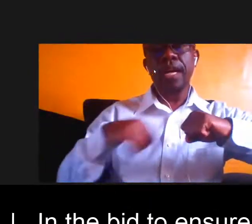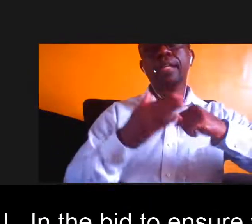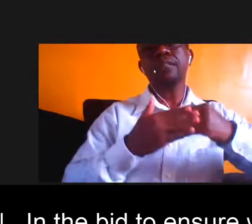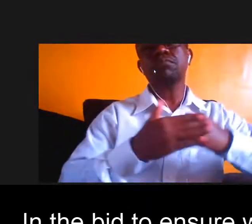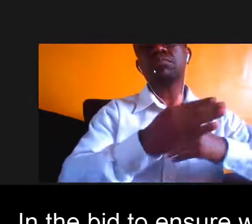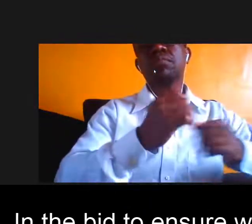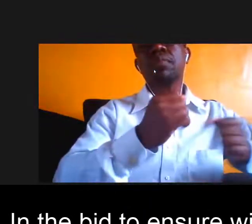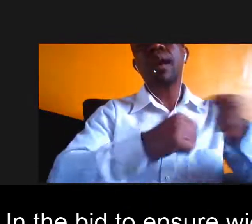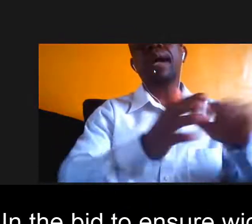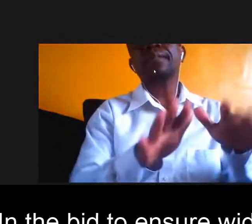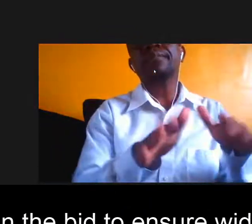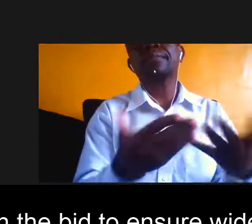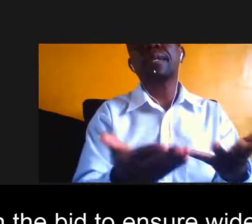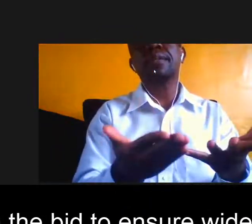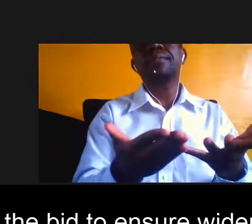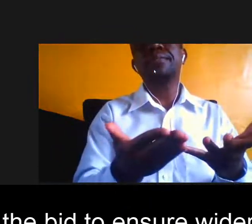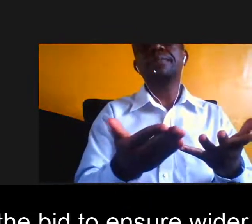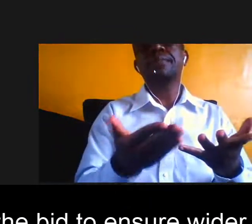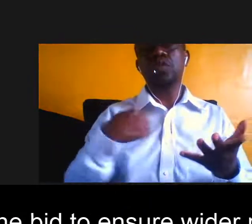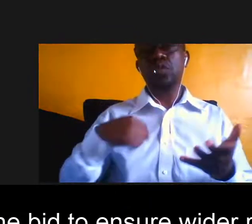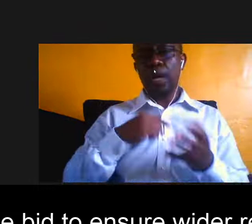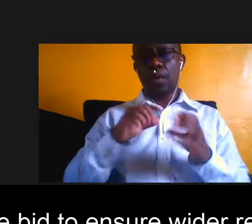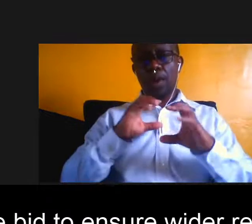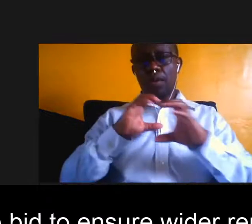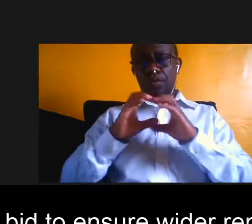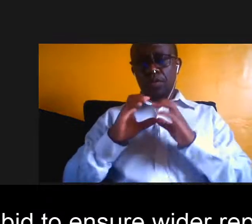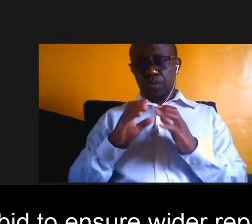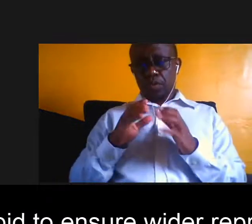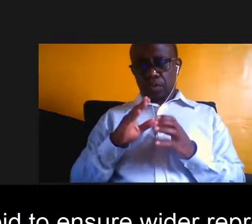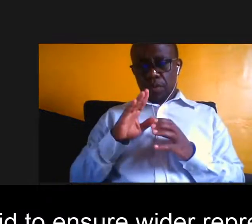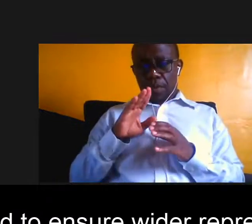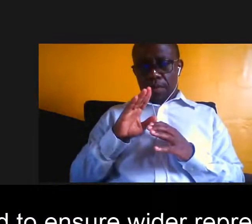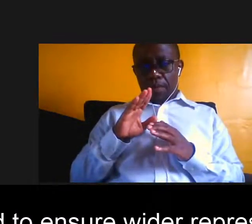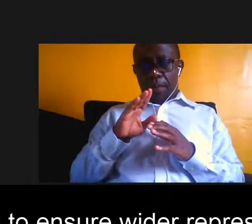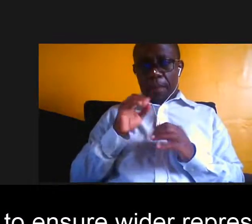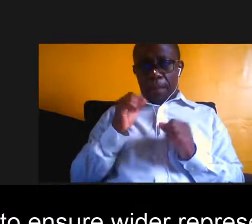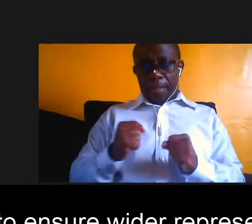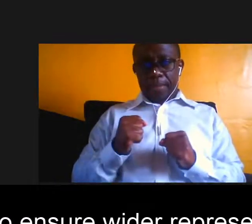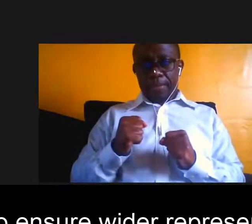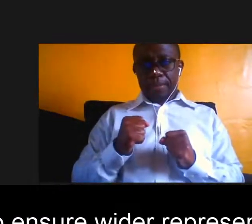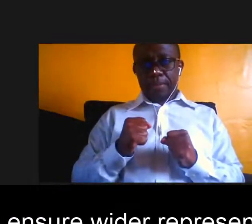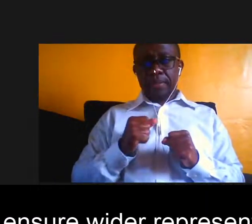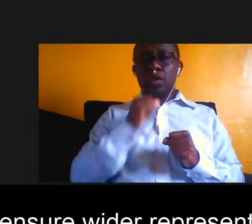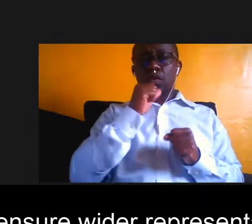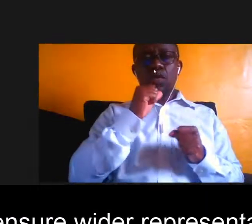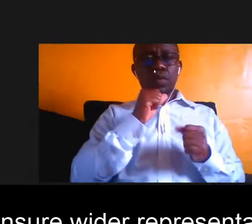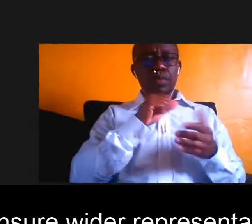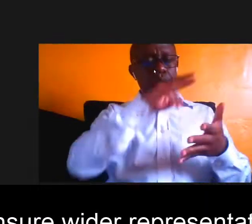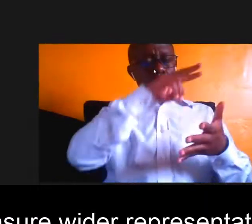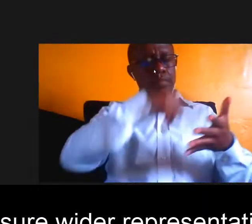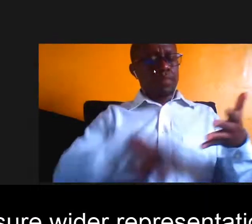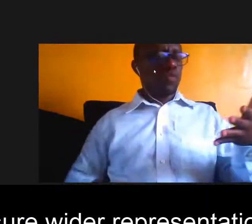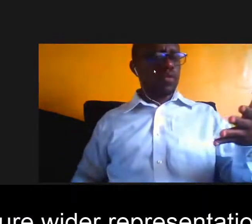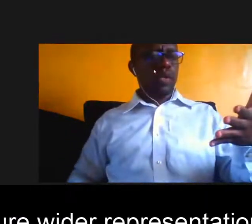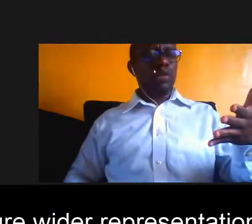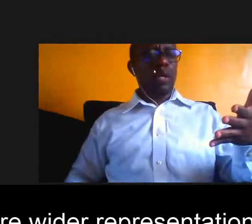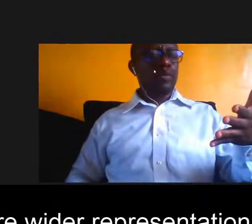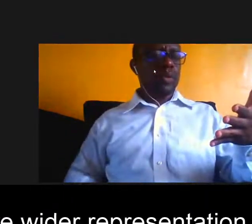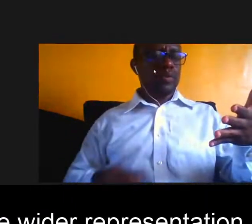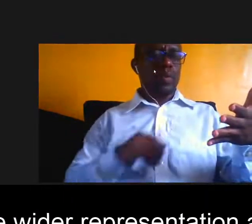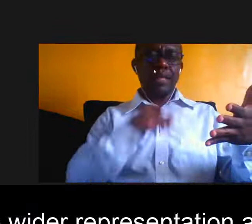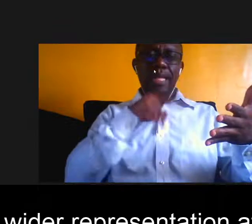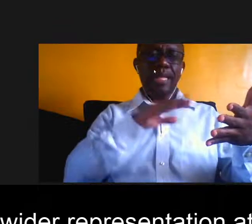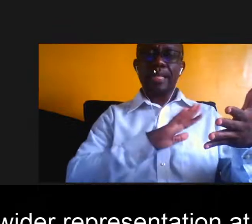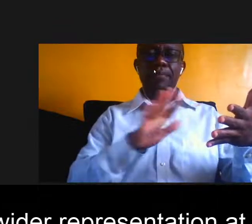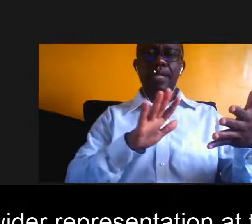be, how do we move from just having resolutions read at the opening of the committee sitting and we leave